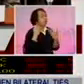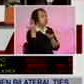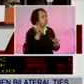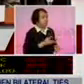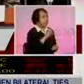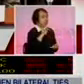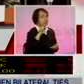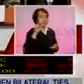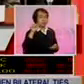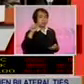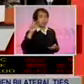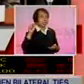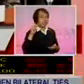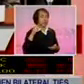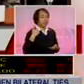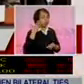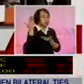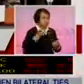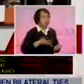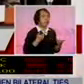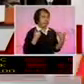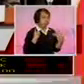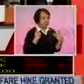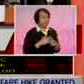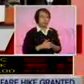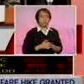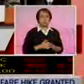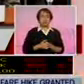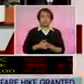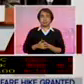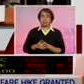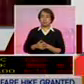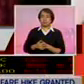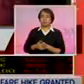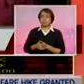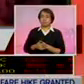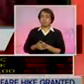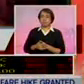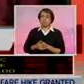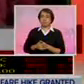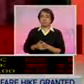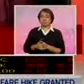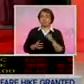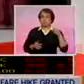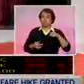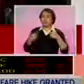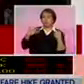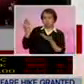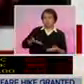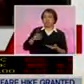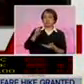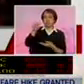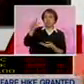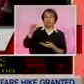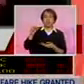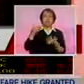Is that correct, Madam Witness? Yes, Your Honor. All right. May I ask now the witness to produce before this court the documents